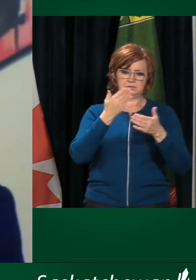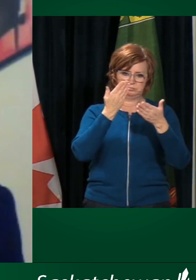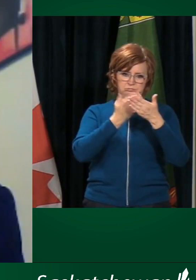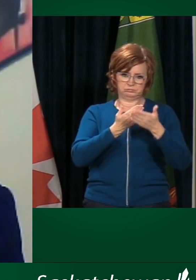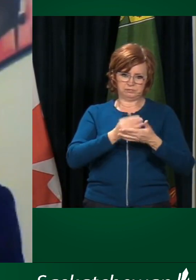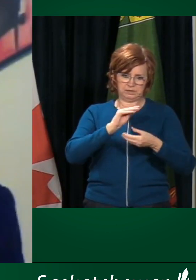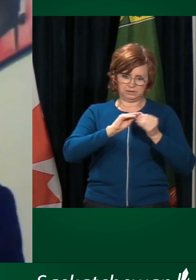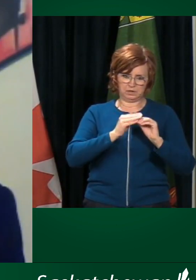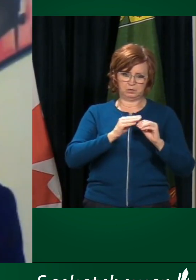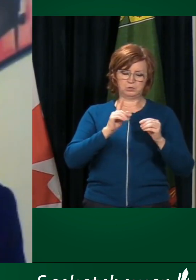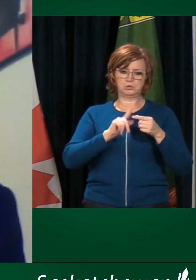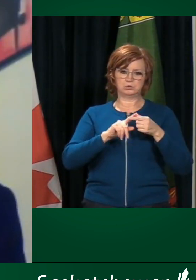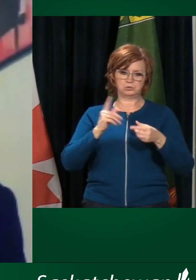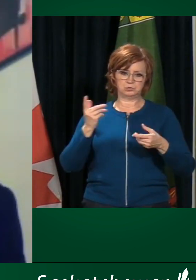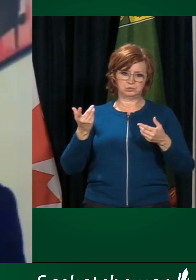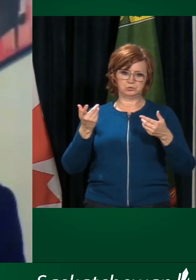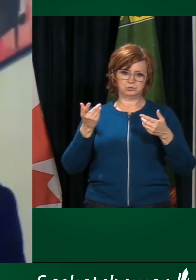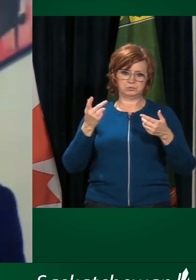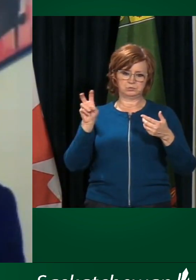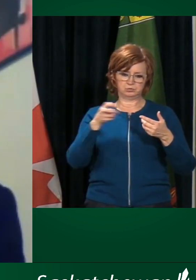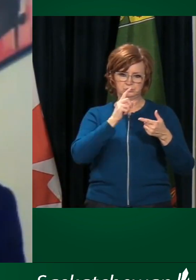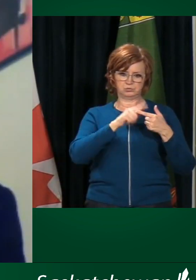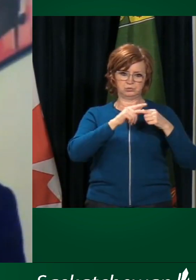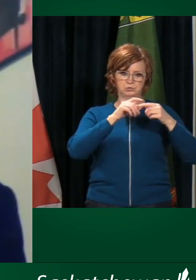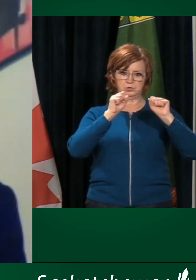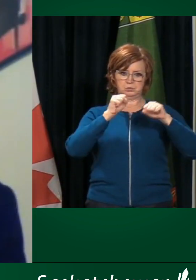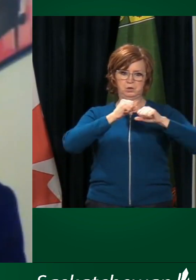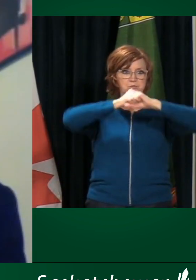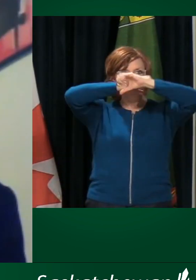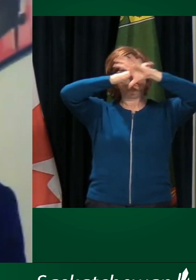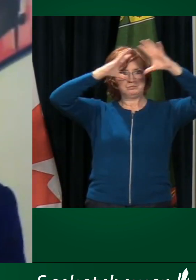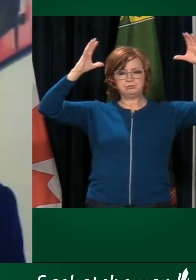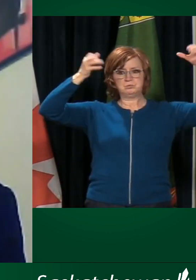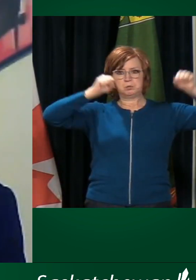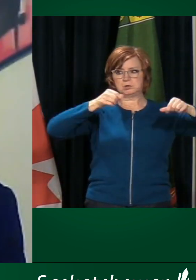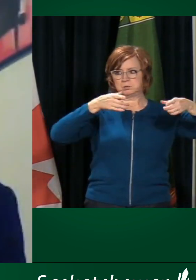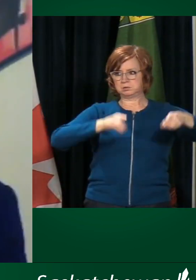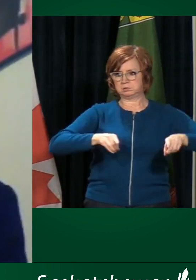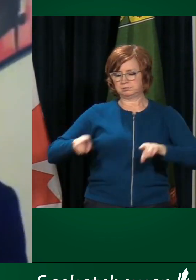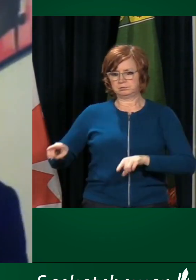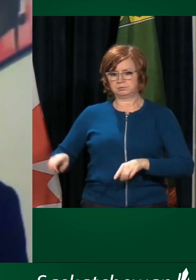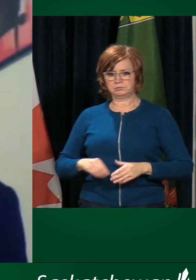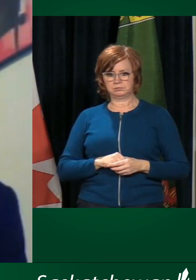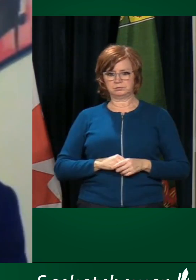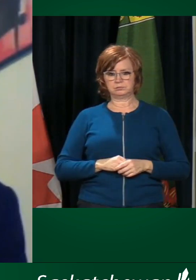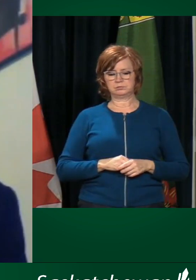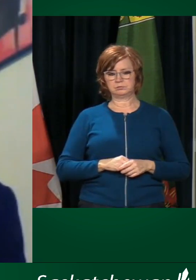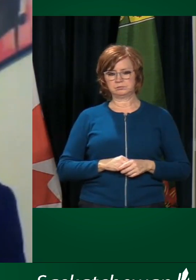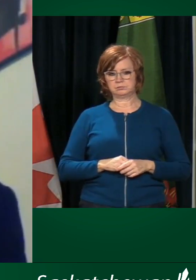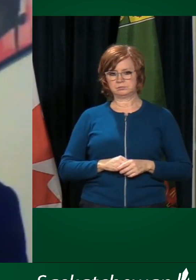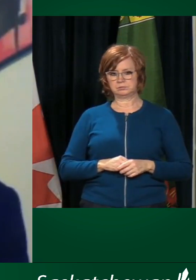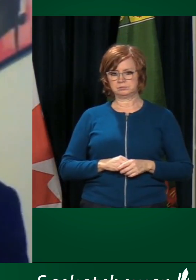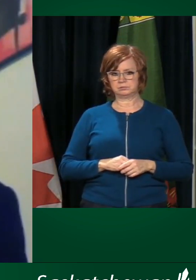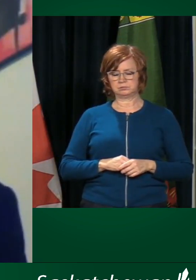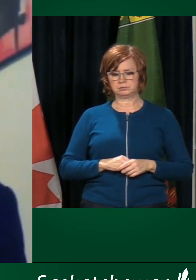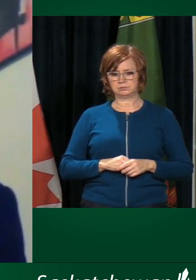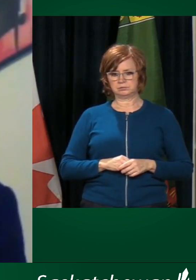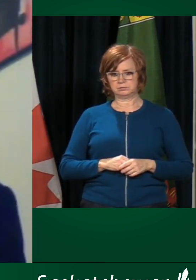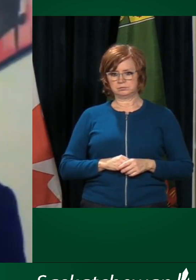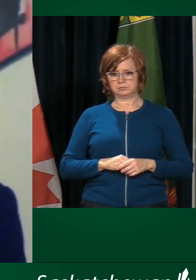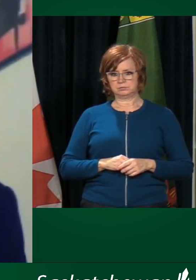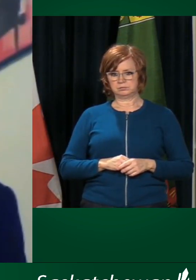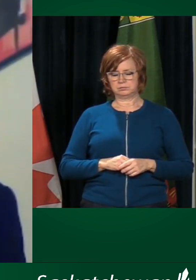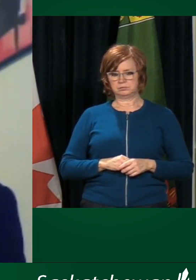experience to feed into the models and drive these new capacity numbers that really